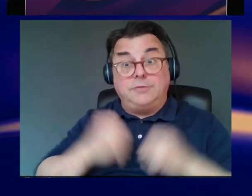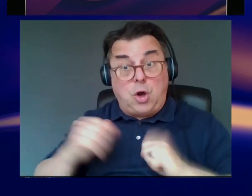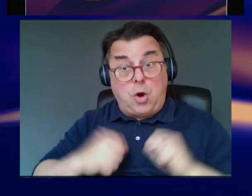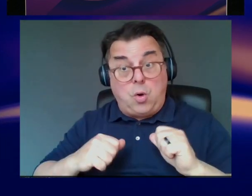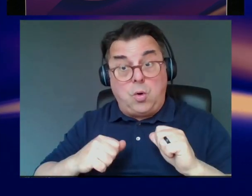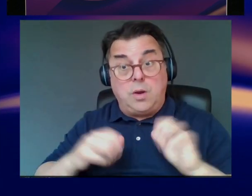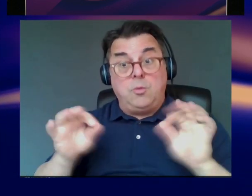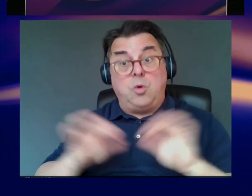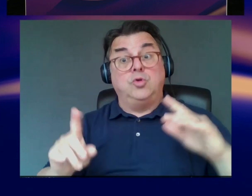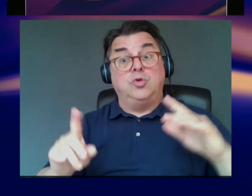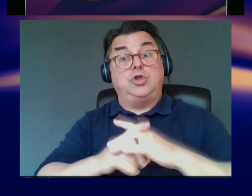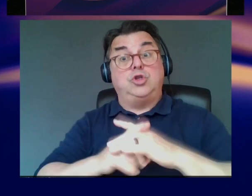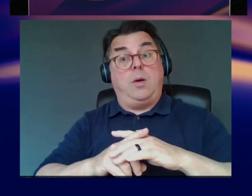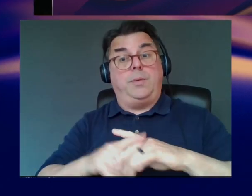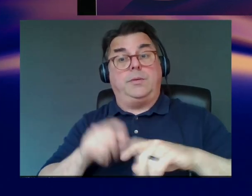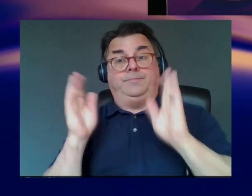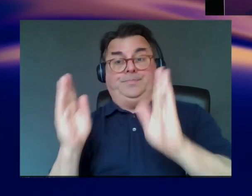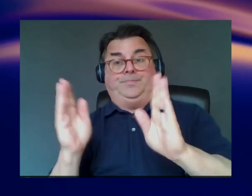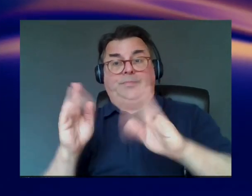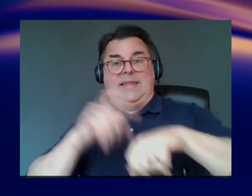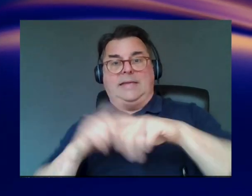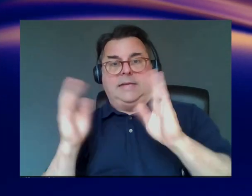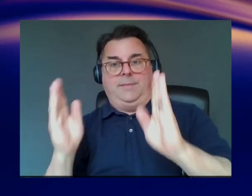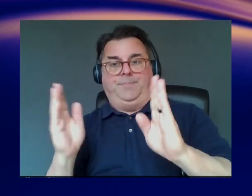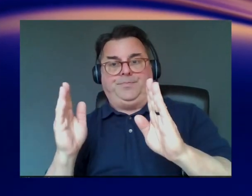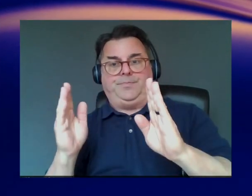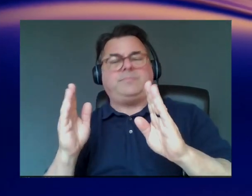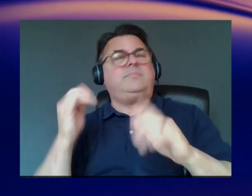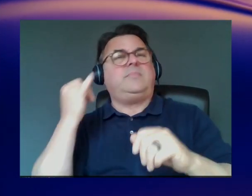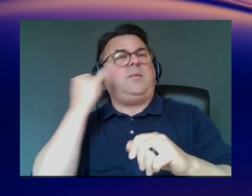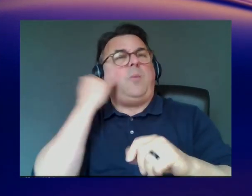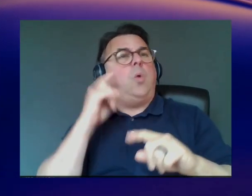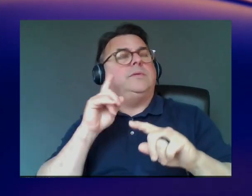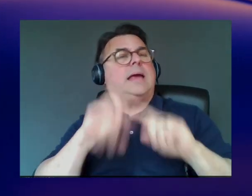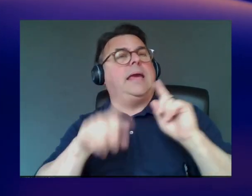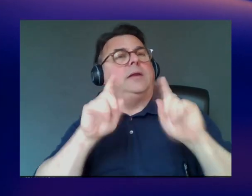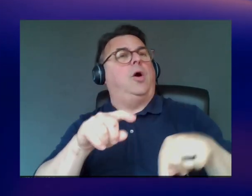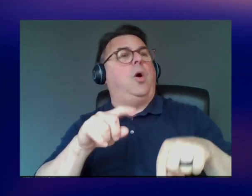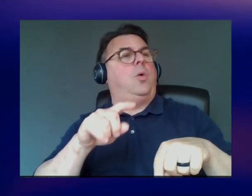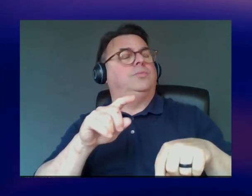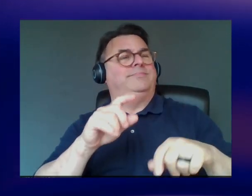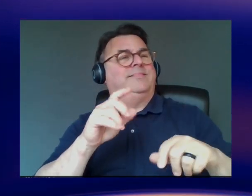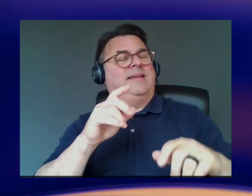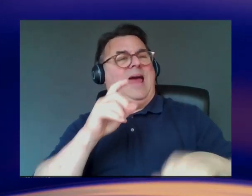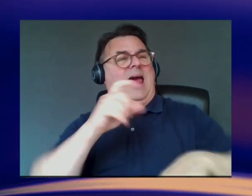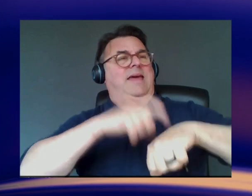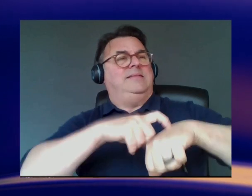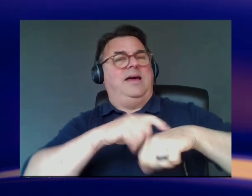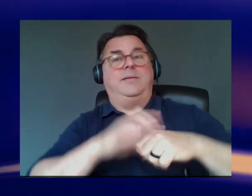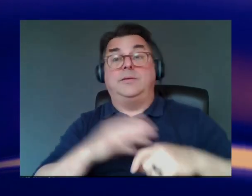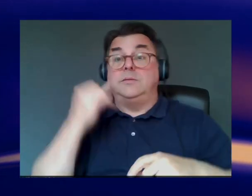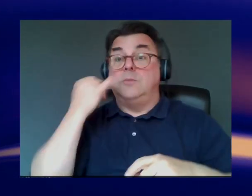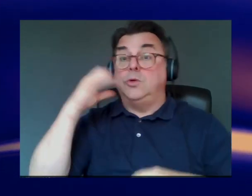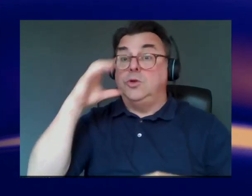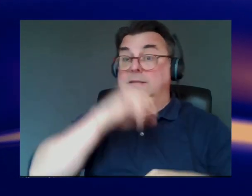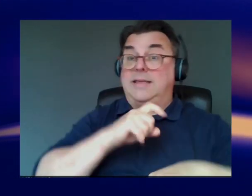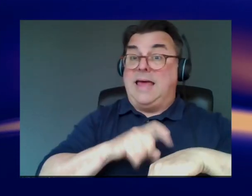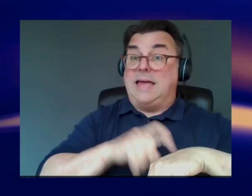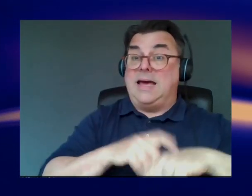villain. name? Yeah. His name's Jimmy. Jimmy. Of okay, course, all right, Jimmy the all right. piranha. Okay. Okay. So, the thing